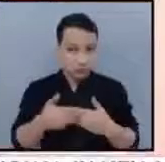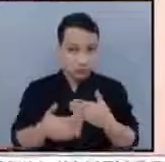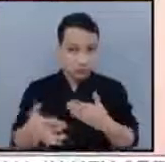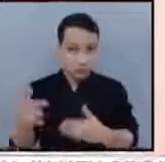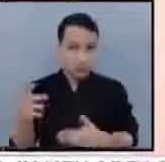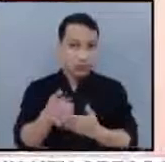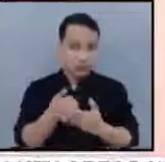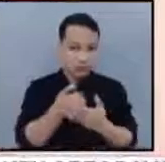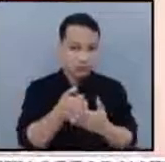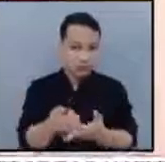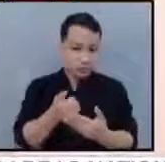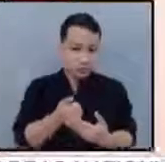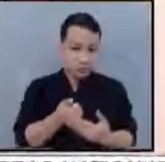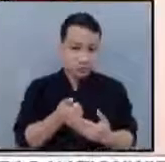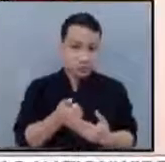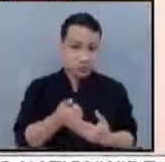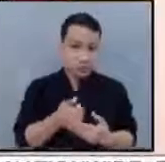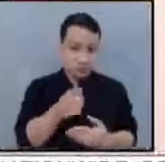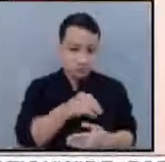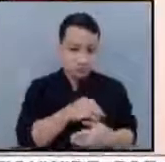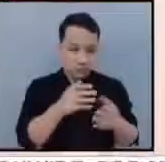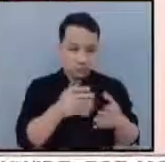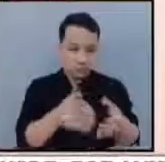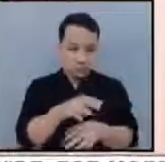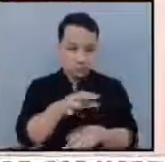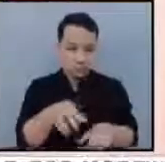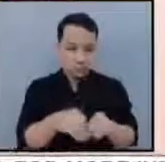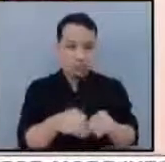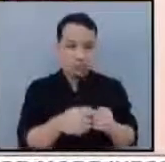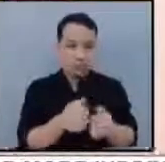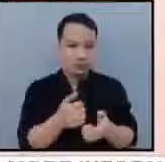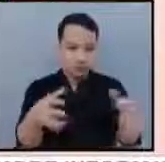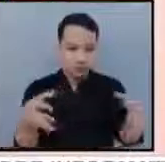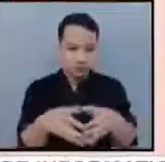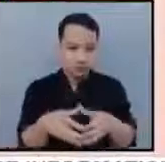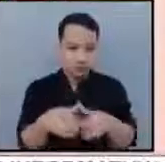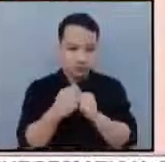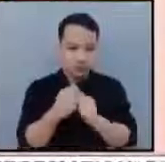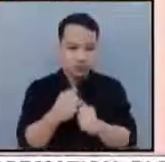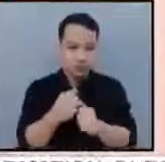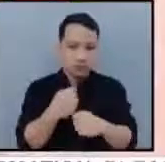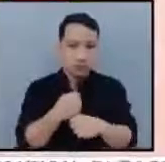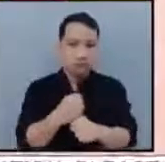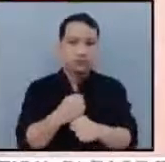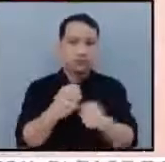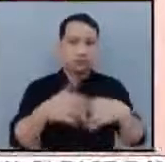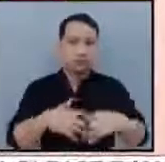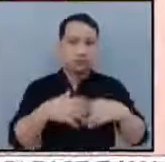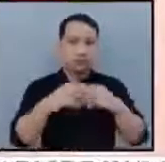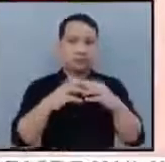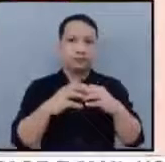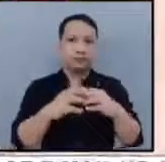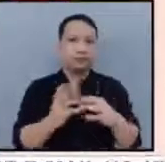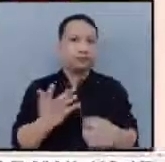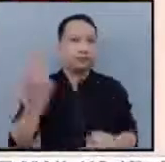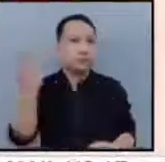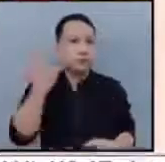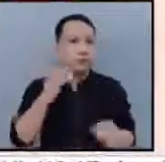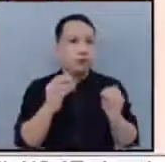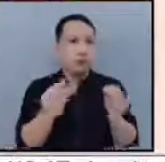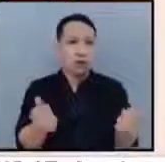our stakeholders, we were able to cope up. Tapos yung mga kawalan before is meron na po sa